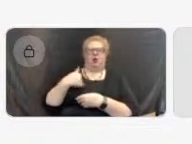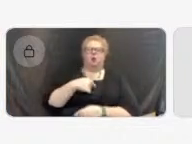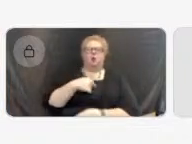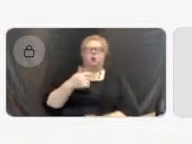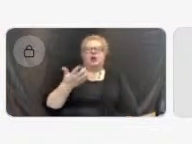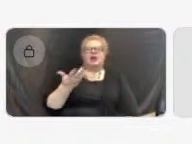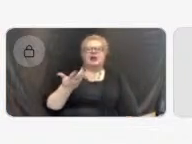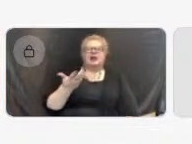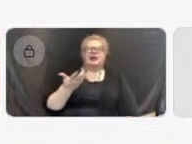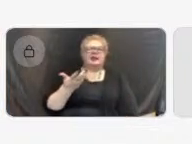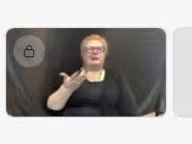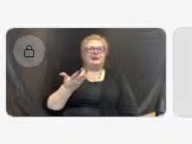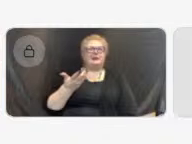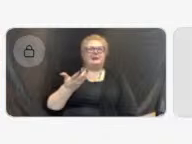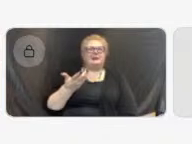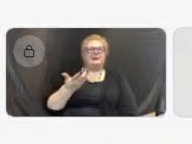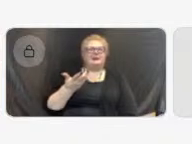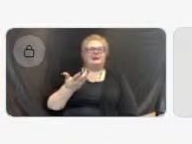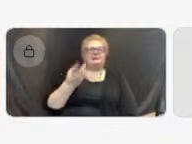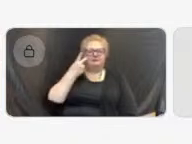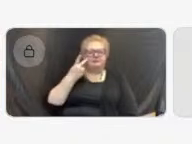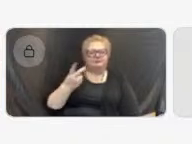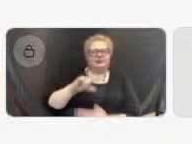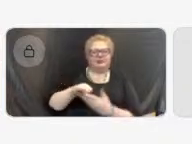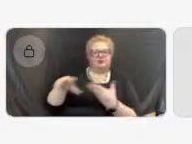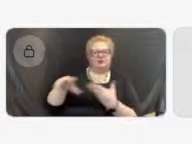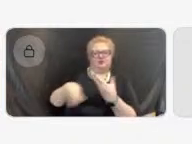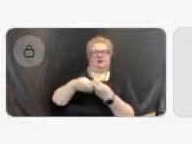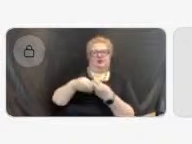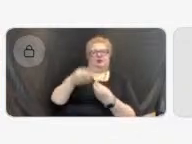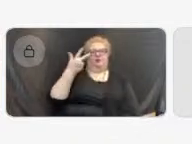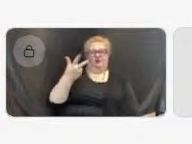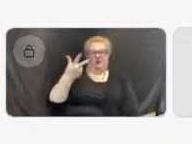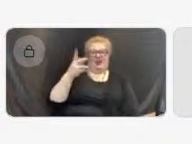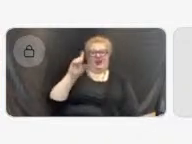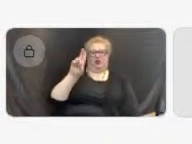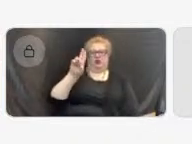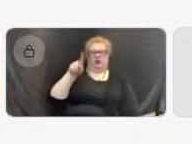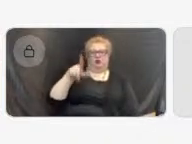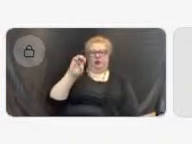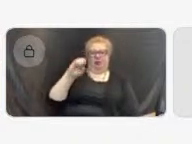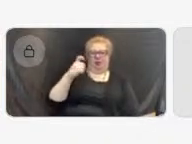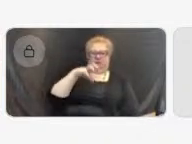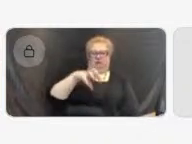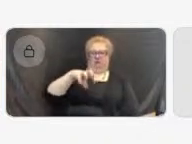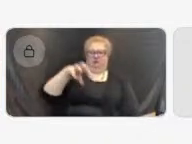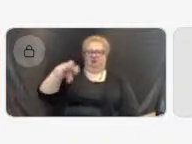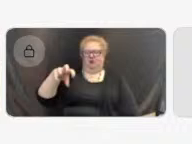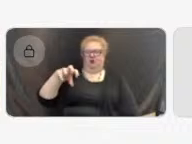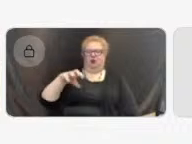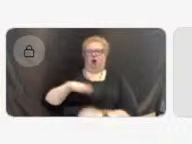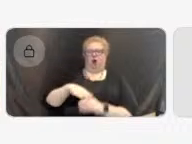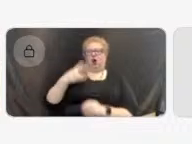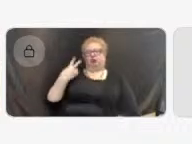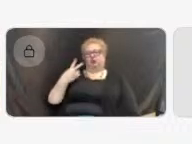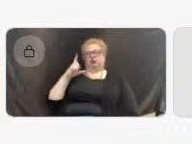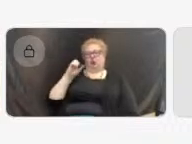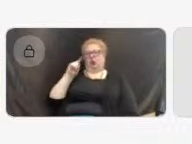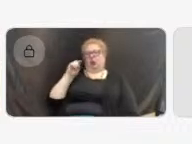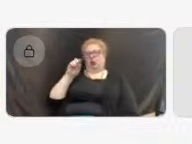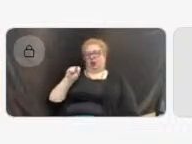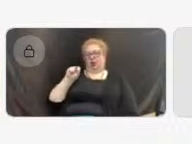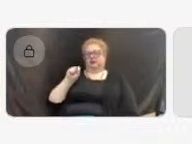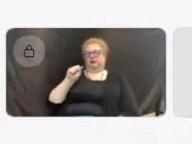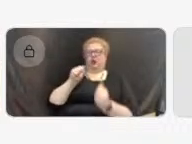addition of, or the erection of 3 duplexes on 2 lots with 5-foot